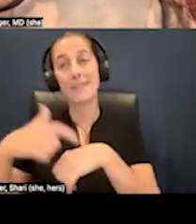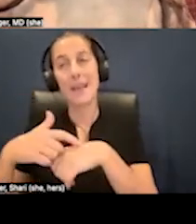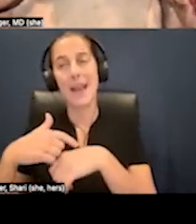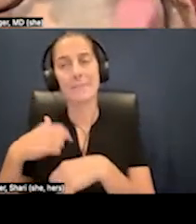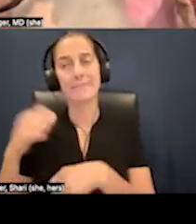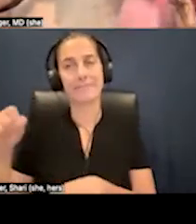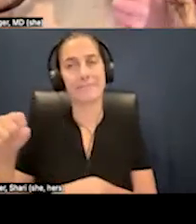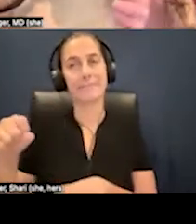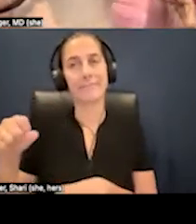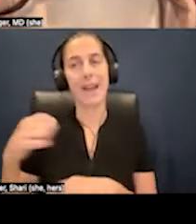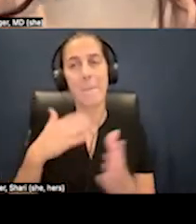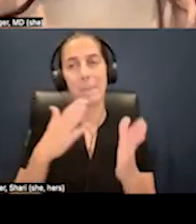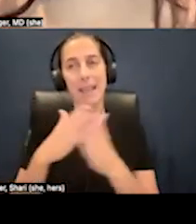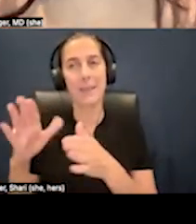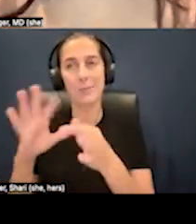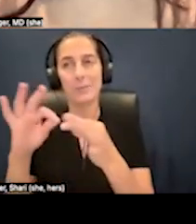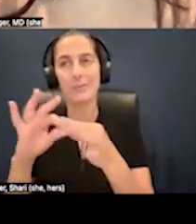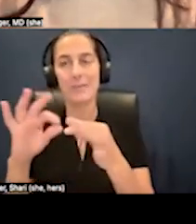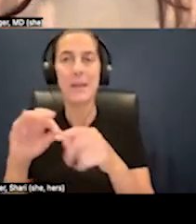that Hannah covered that.